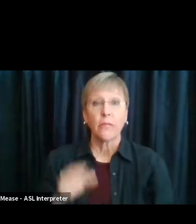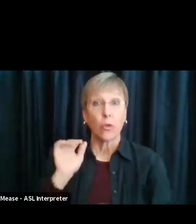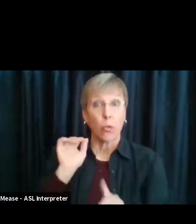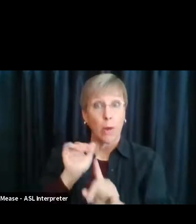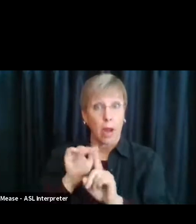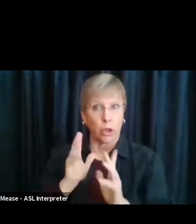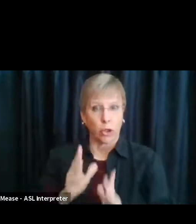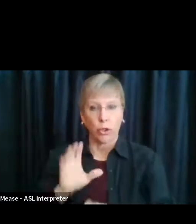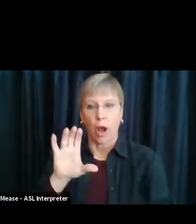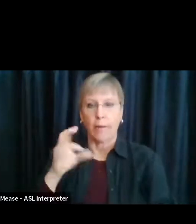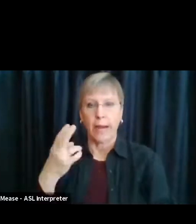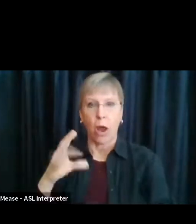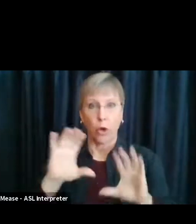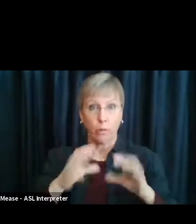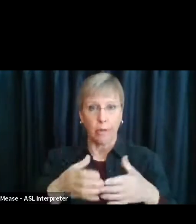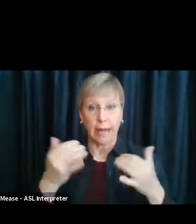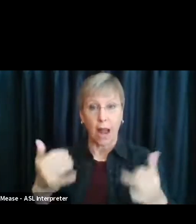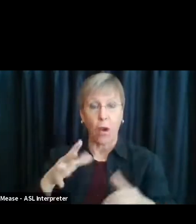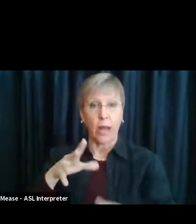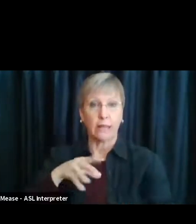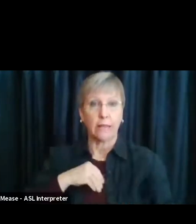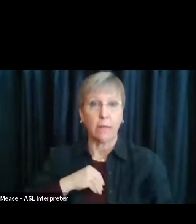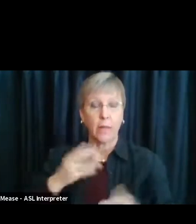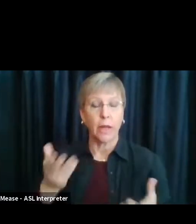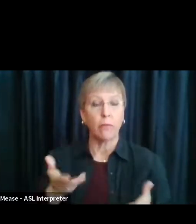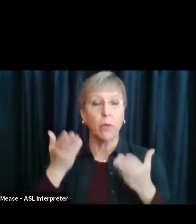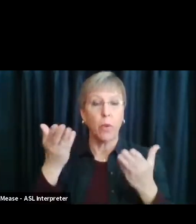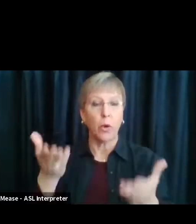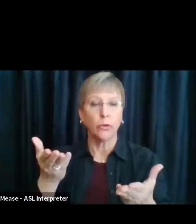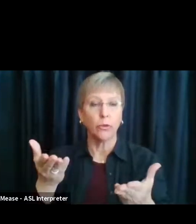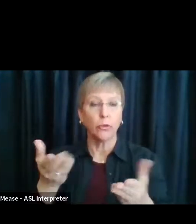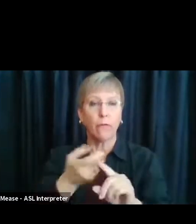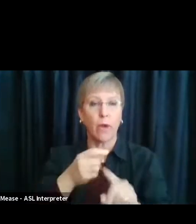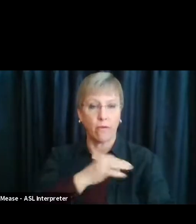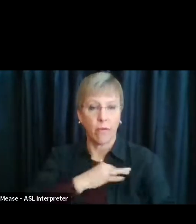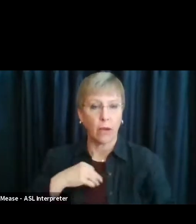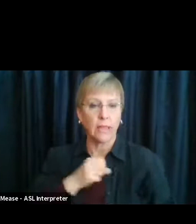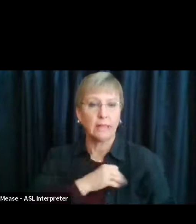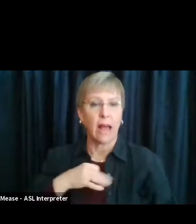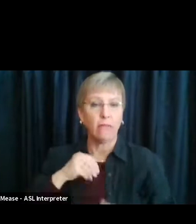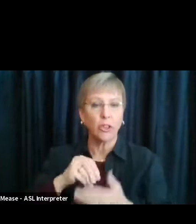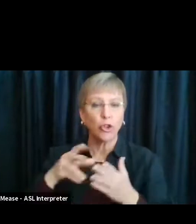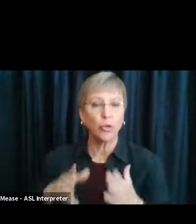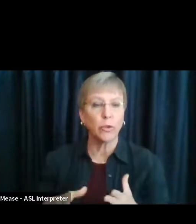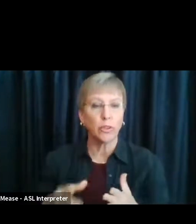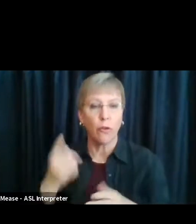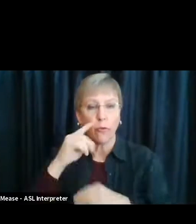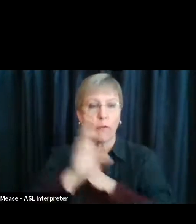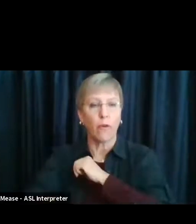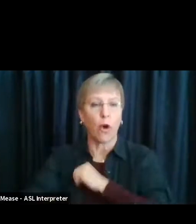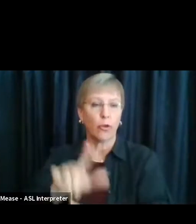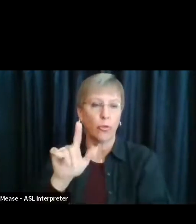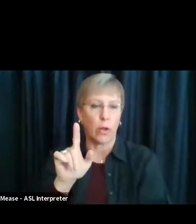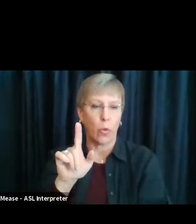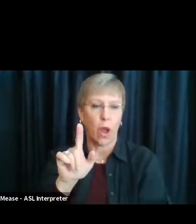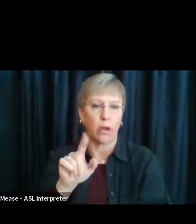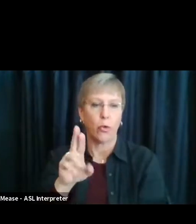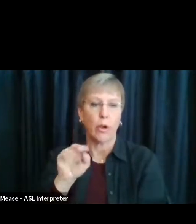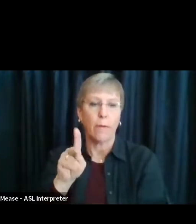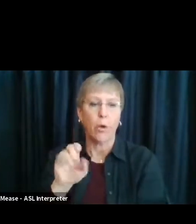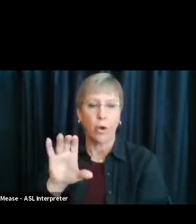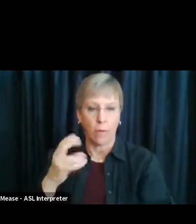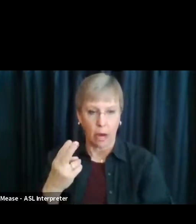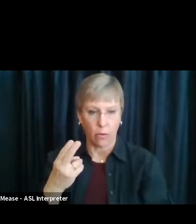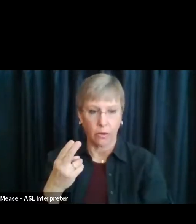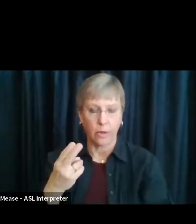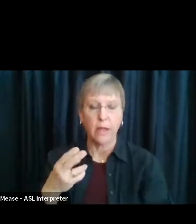reminder that the Common Hour Committee is currently accepting proposals from faculty, staff, and students for Fall 21 remote Common